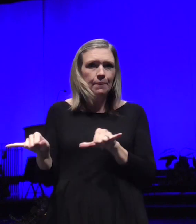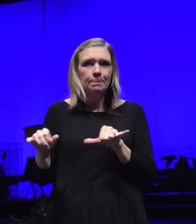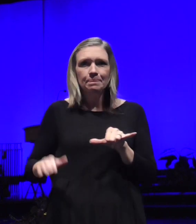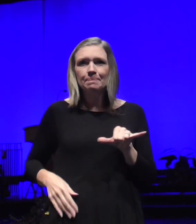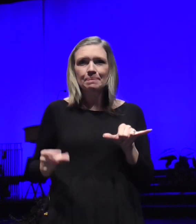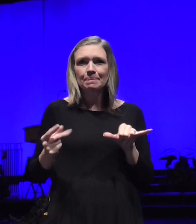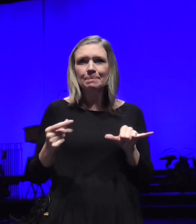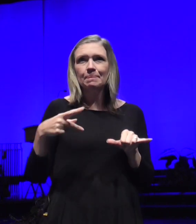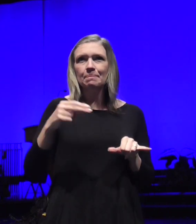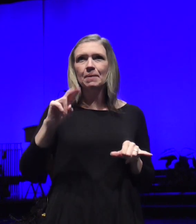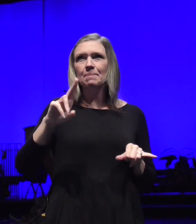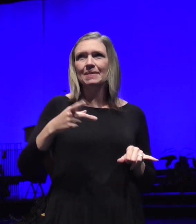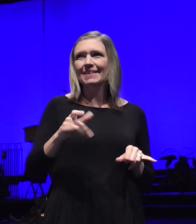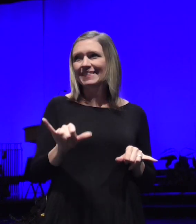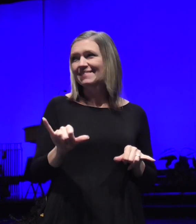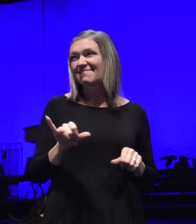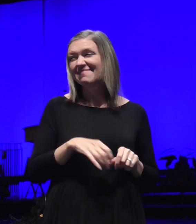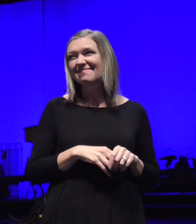dogs.